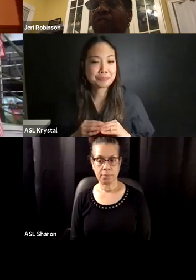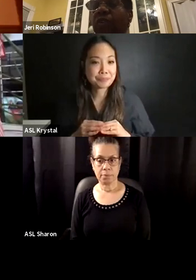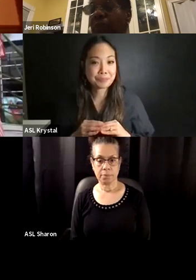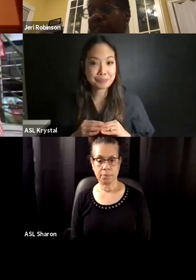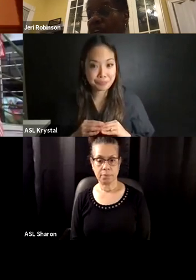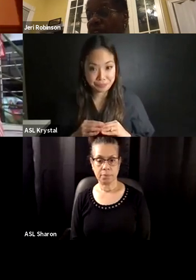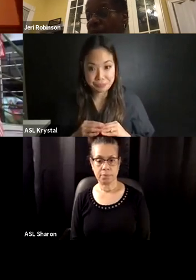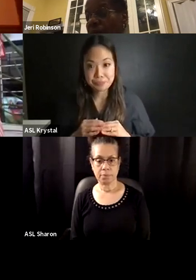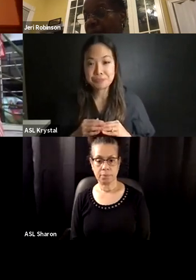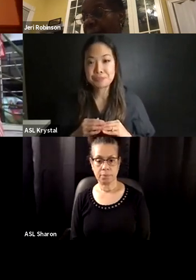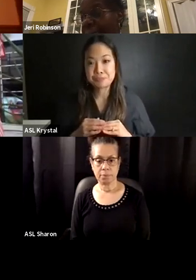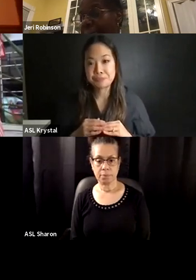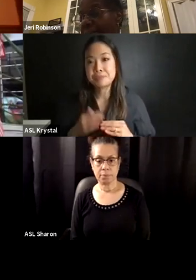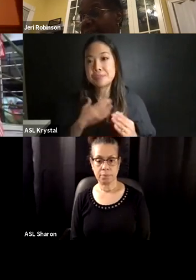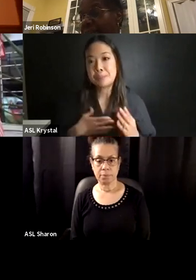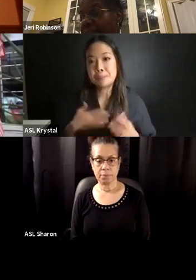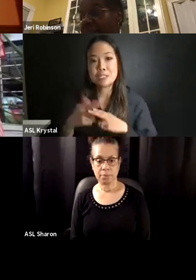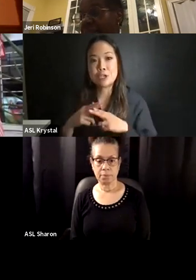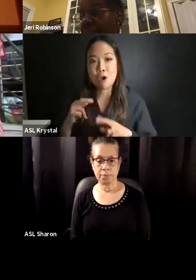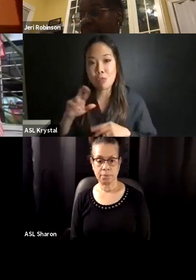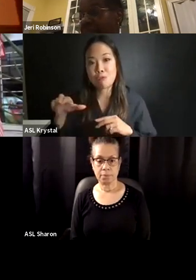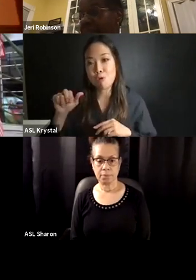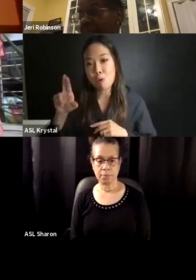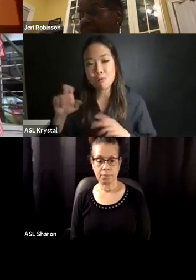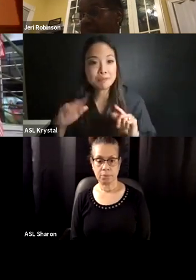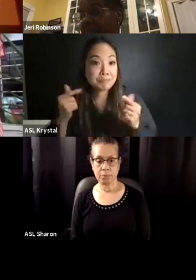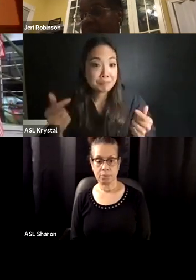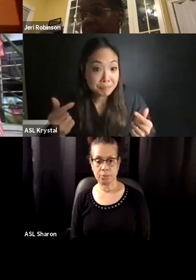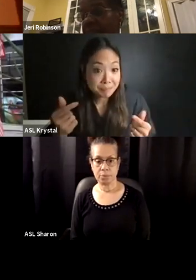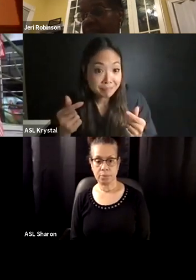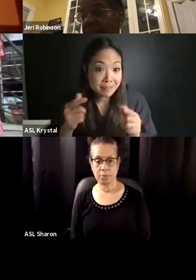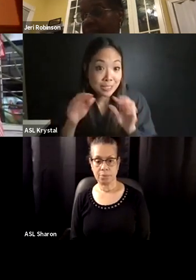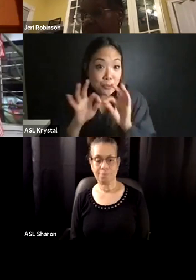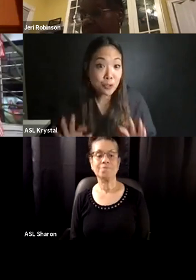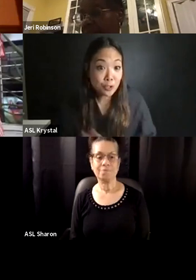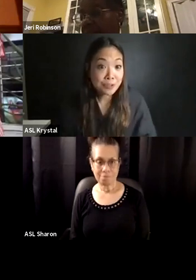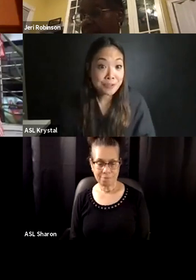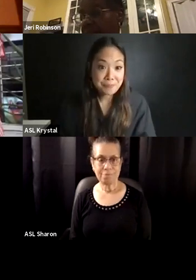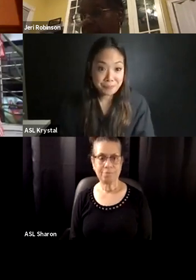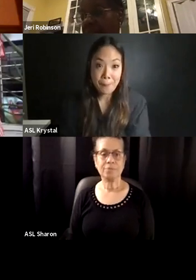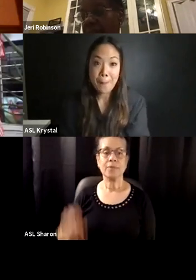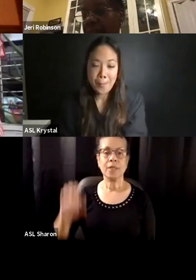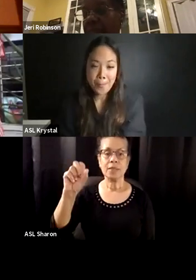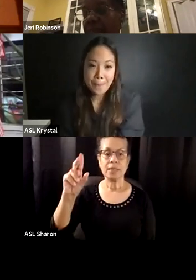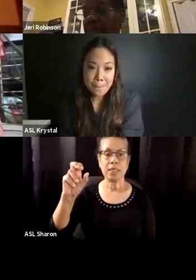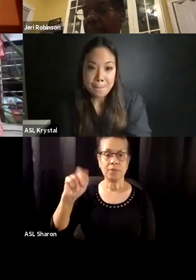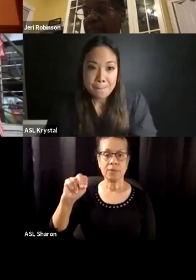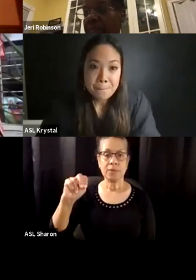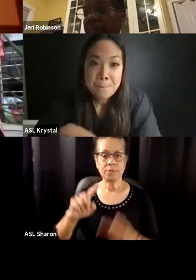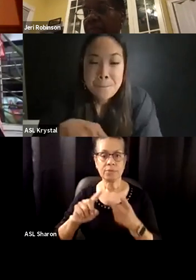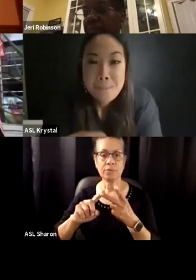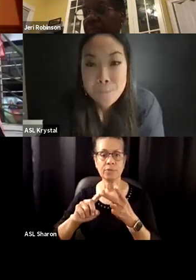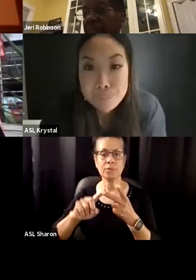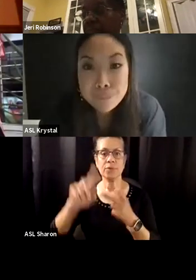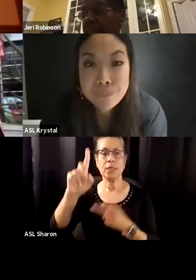ms sullivan will you please call the role dr coleman yes mr de rujo yes ms